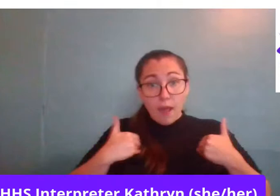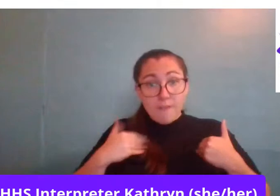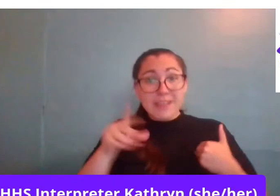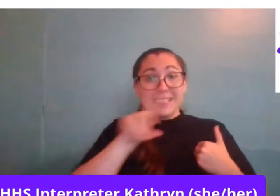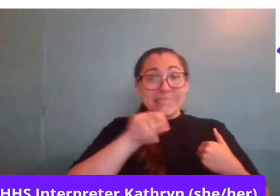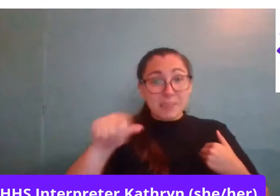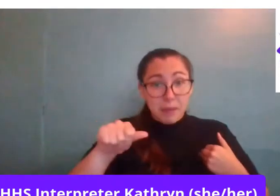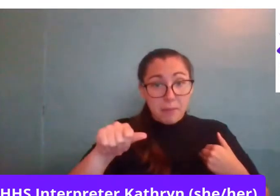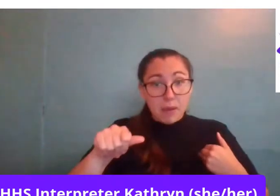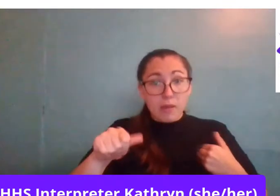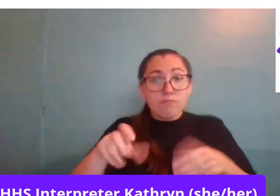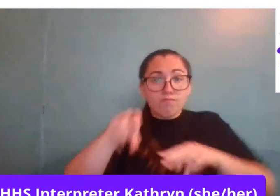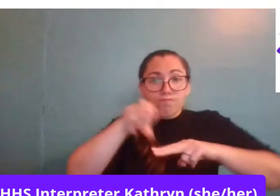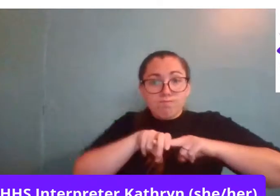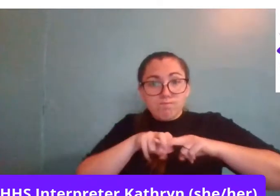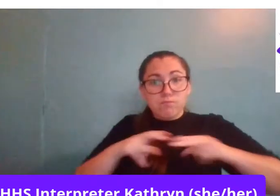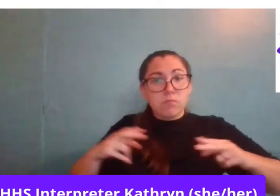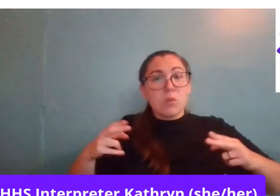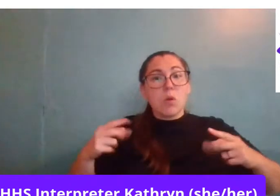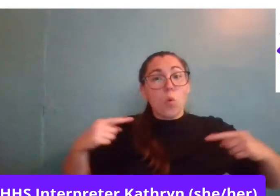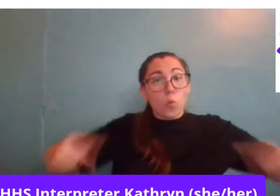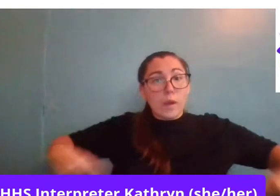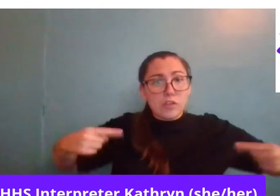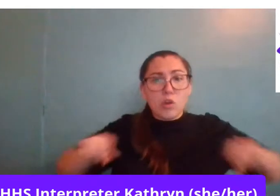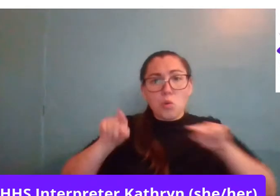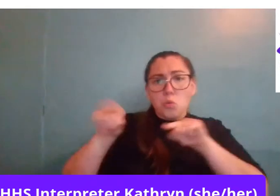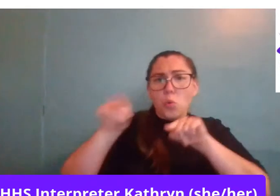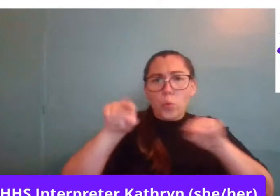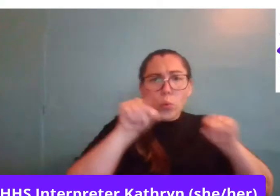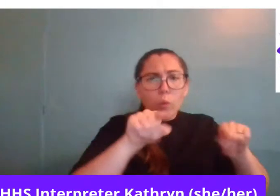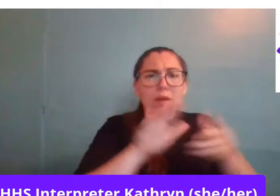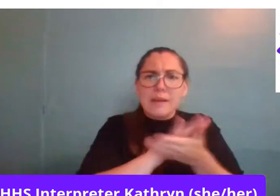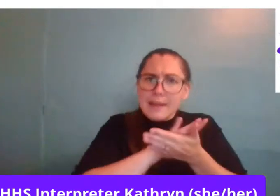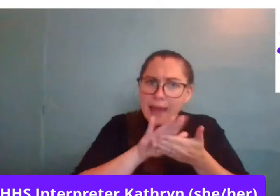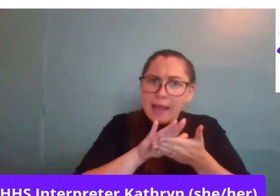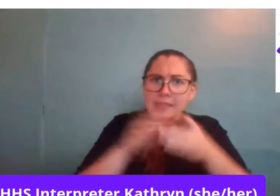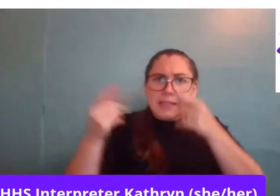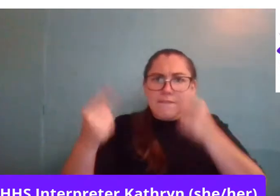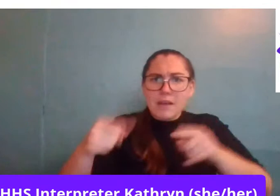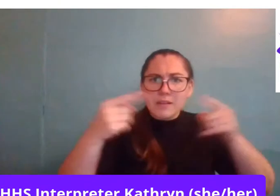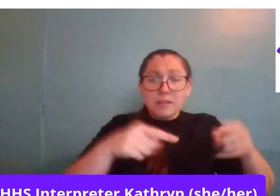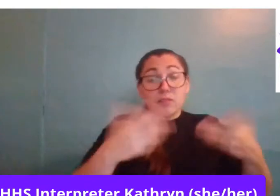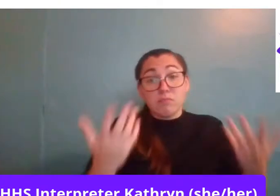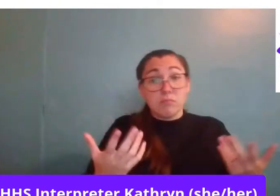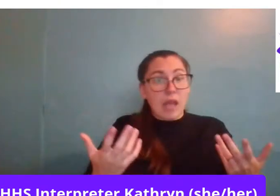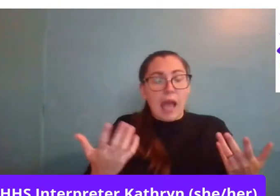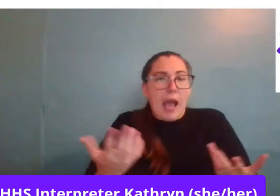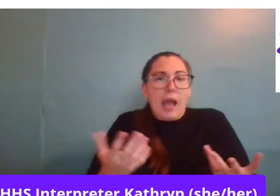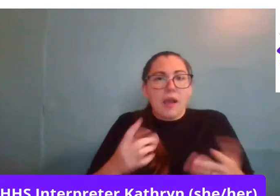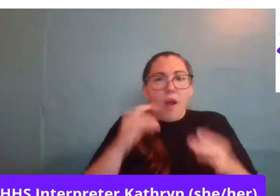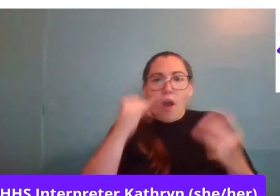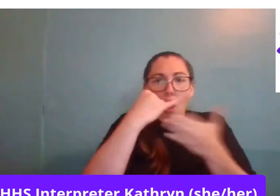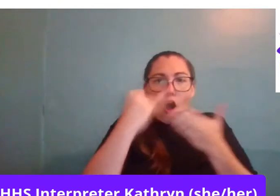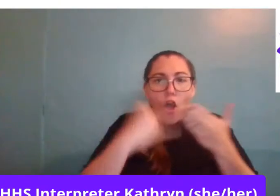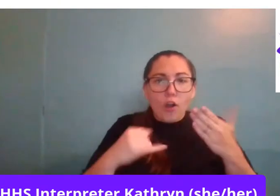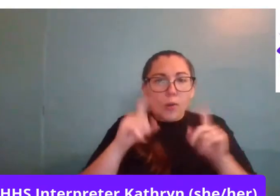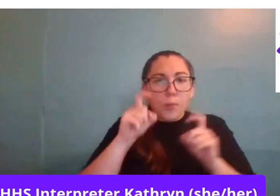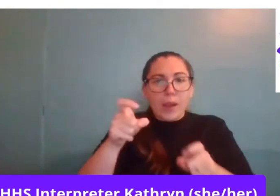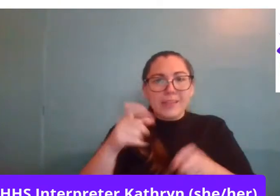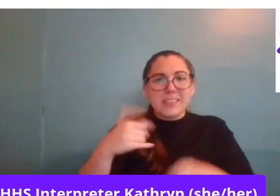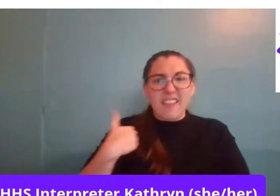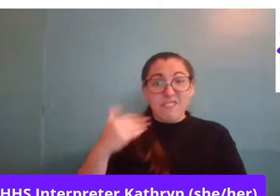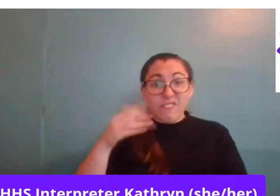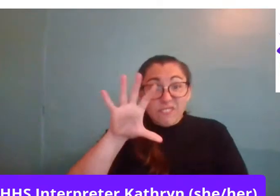going Yes. to a really nice function. I mean, Art Prize is attended by, maybe 50,000